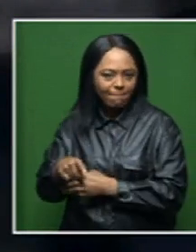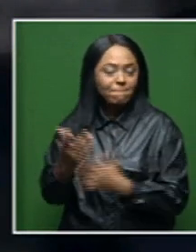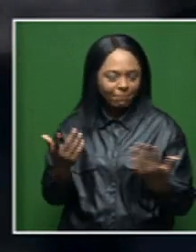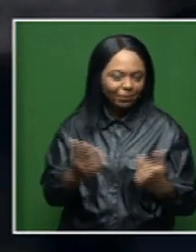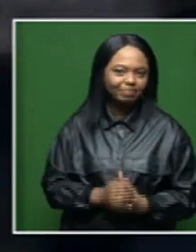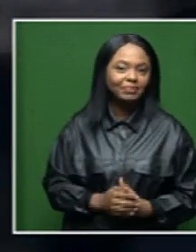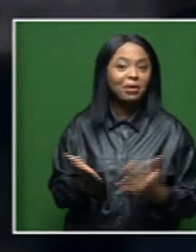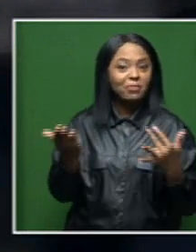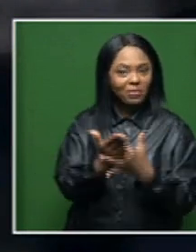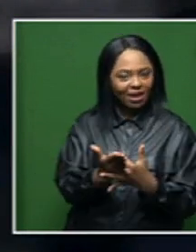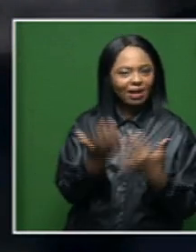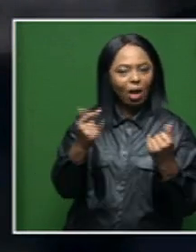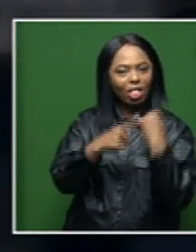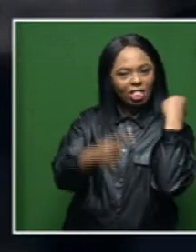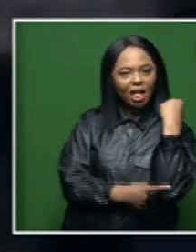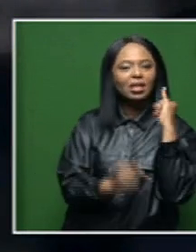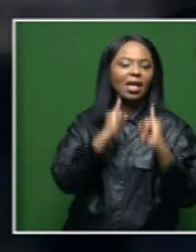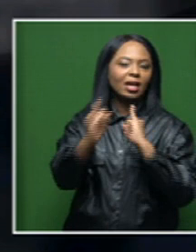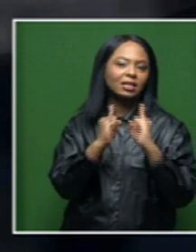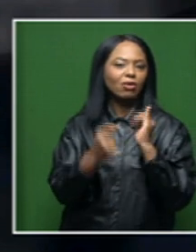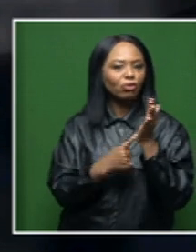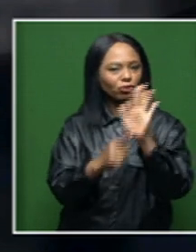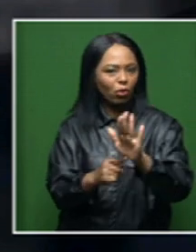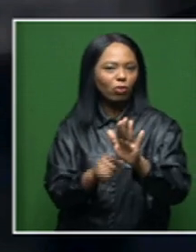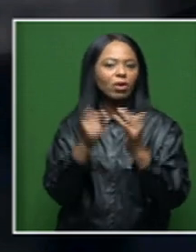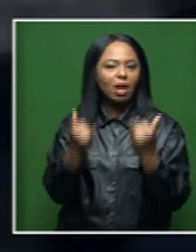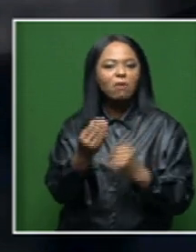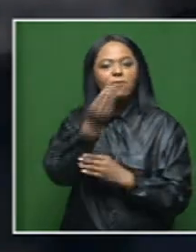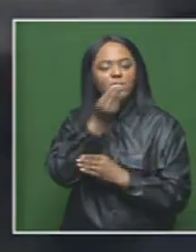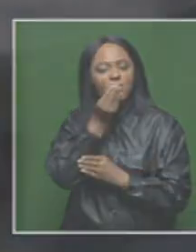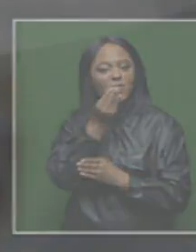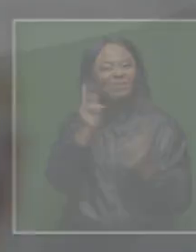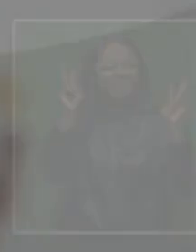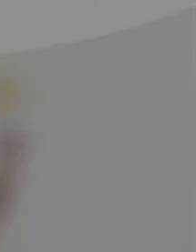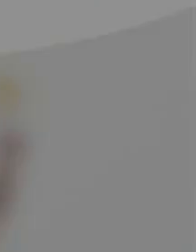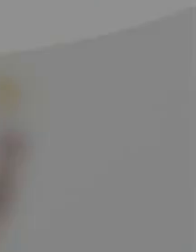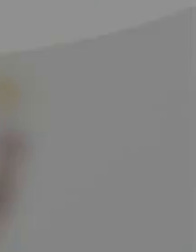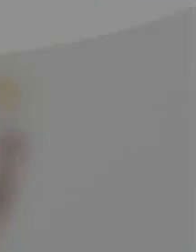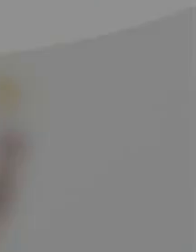one. All right, quick ad break. Last interview of the show, and we talk all things food. Stay with us.